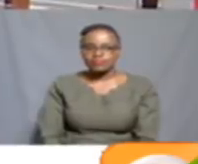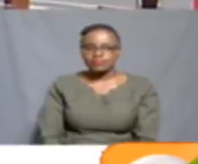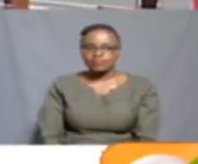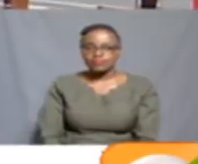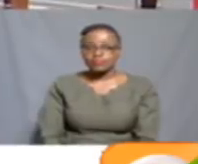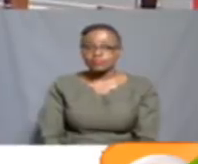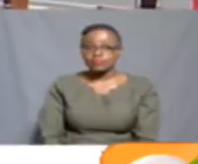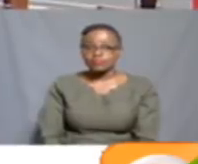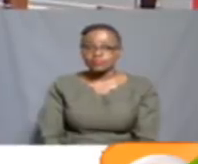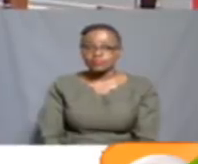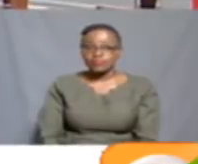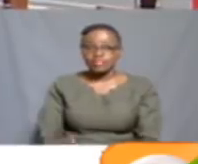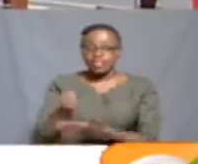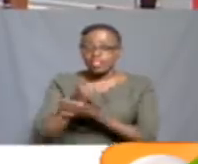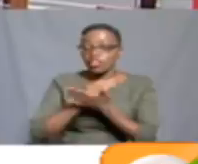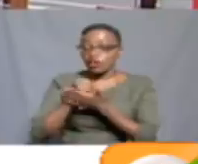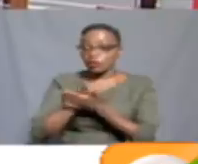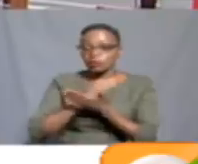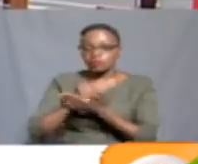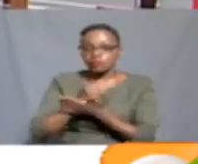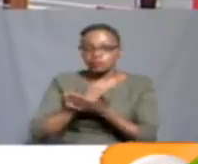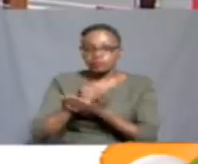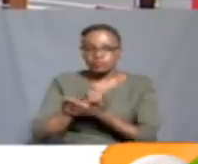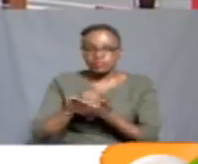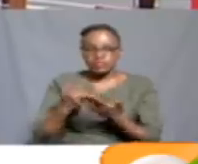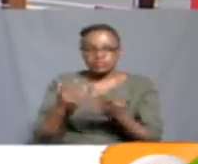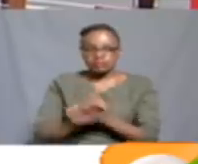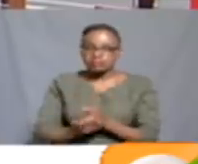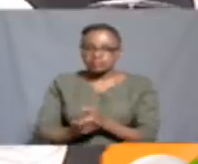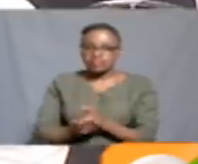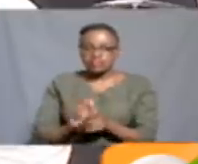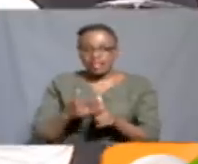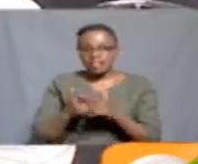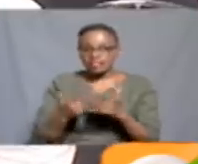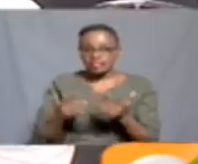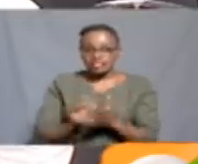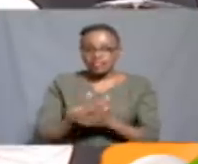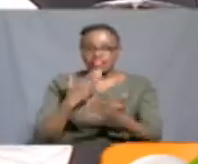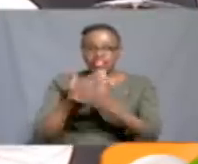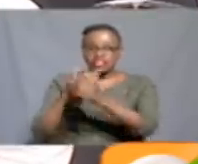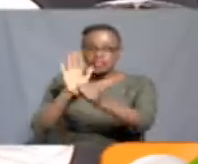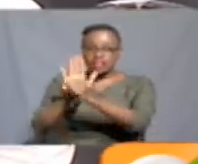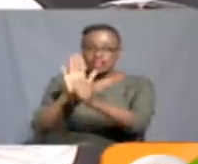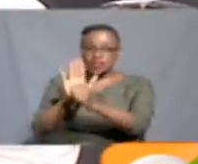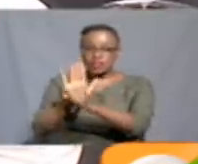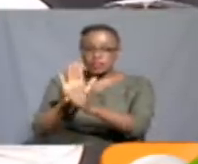Thanks so much. The coffee has to come out. Yeah. Hmm? All right, folks. Have a great week. Thanks so much.